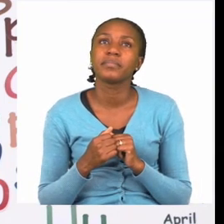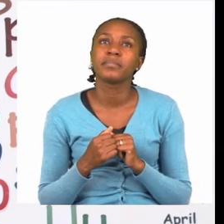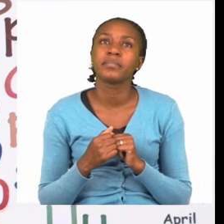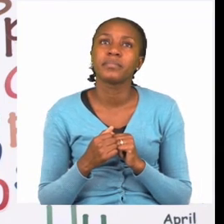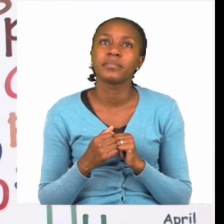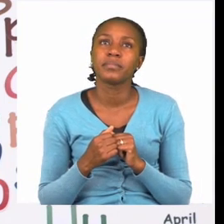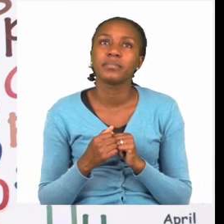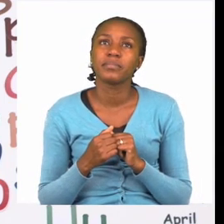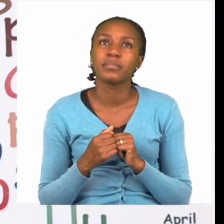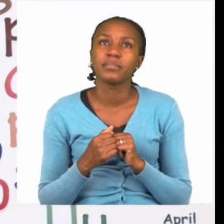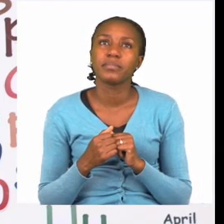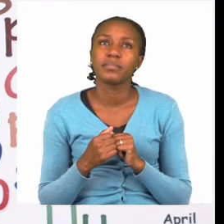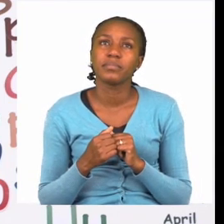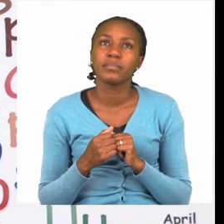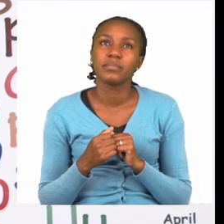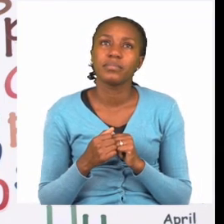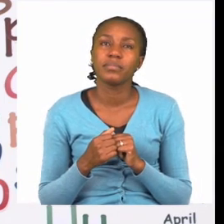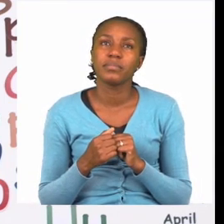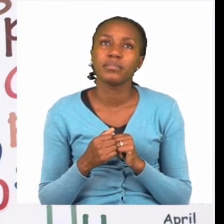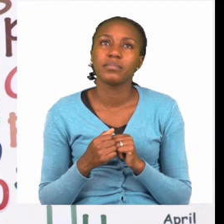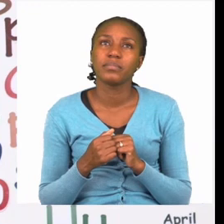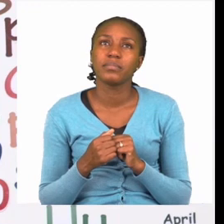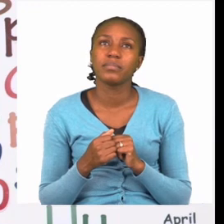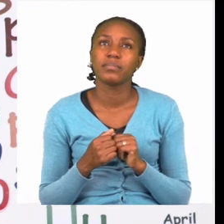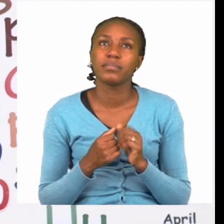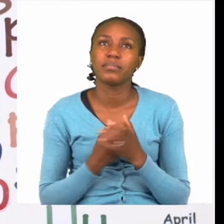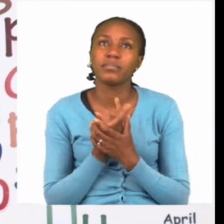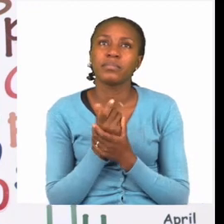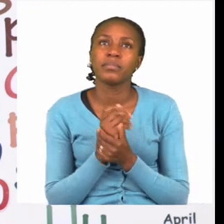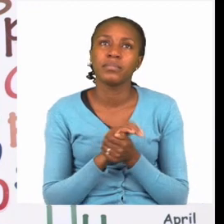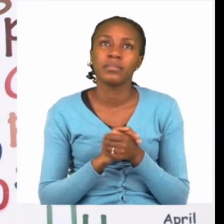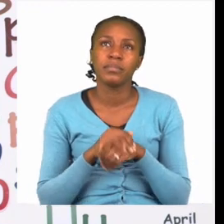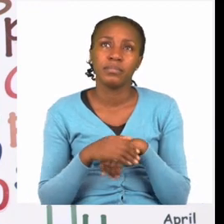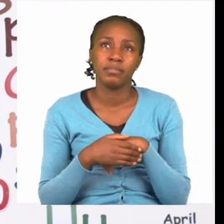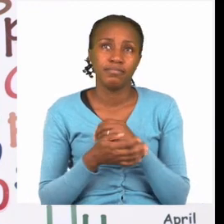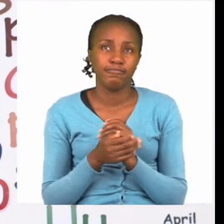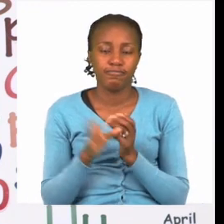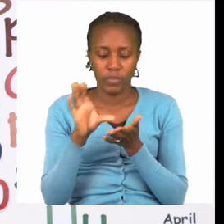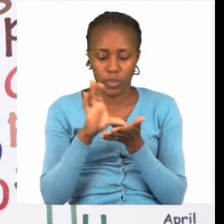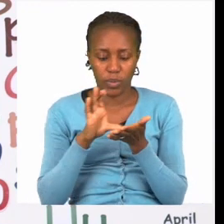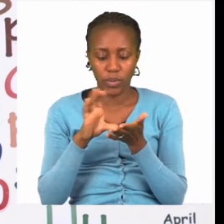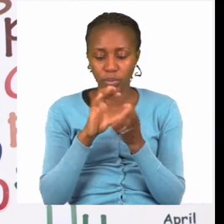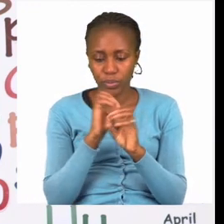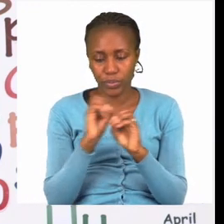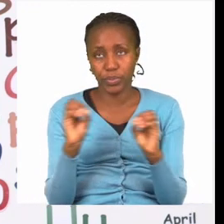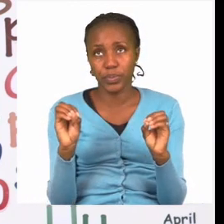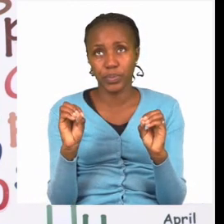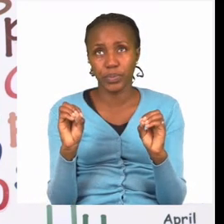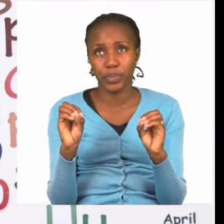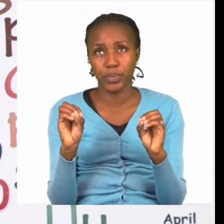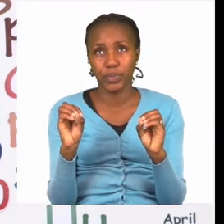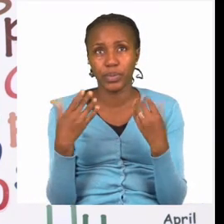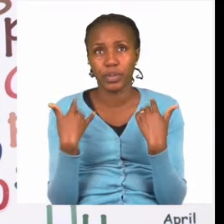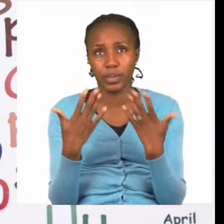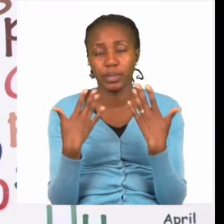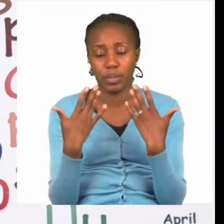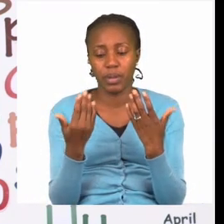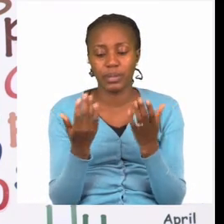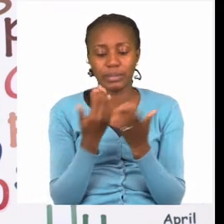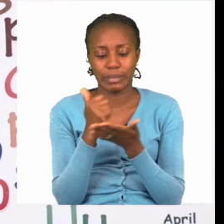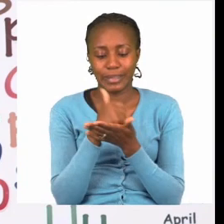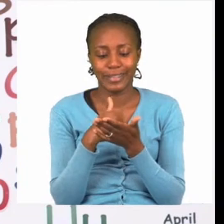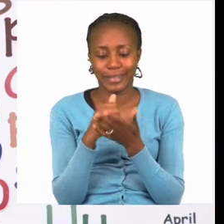remember, sanitizing keeps all the germs away and leaves our hands